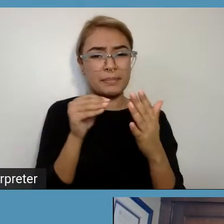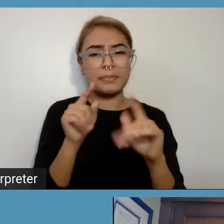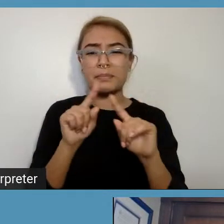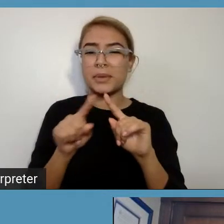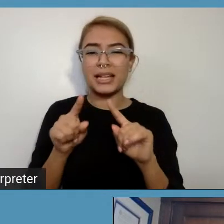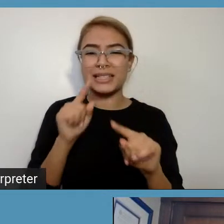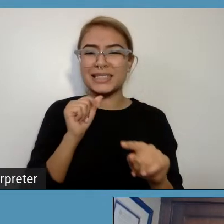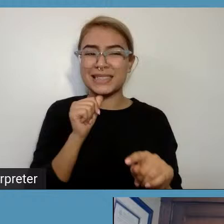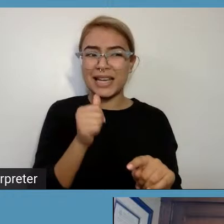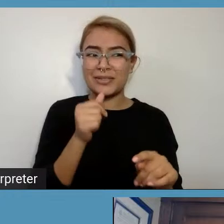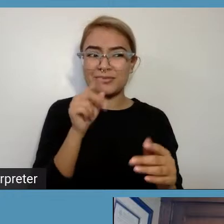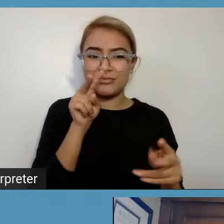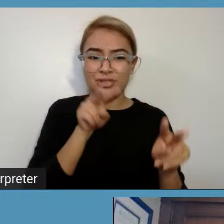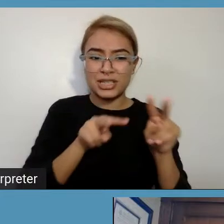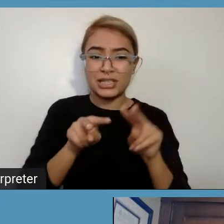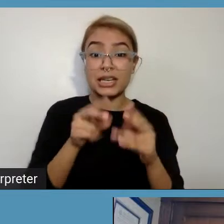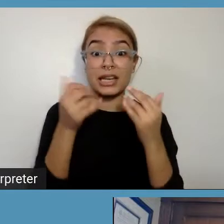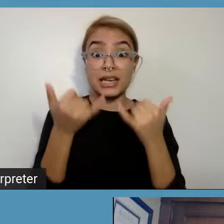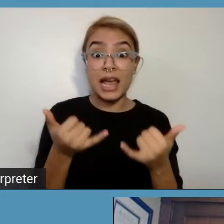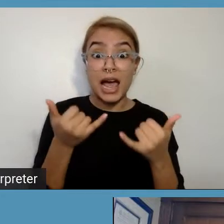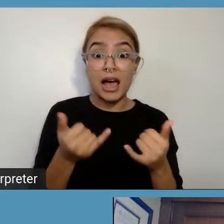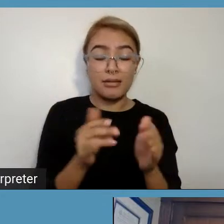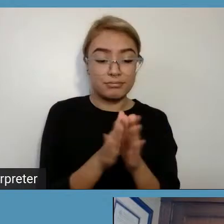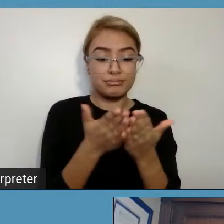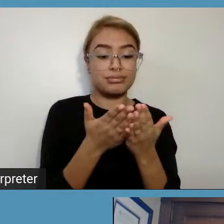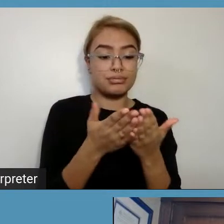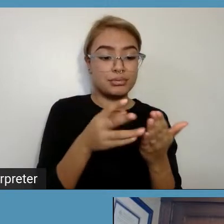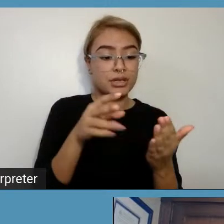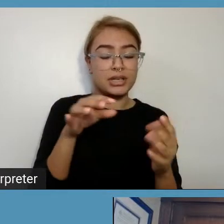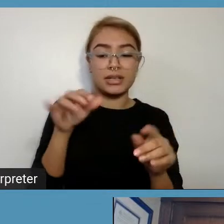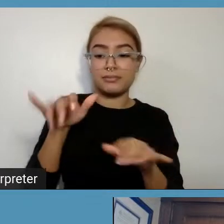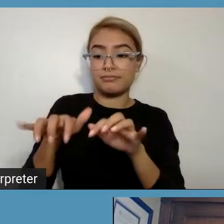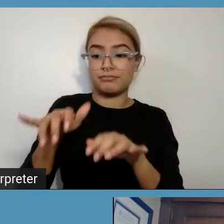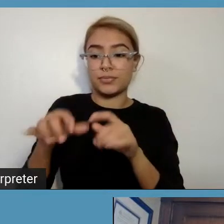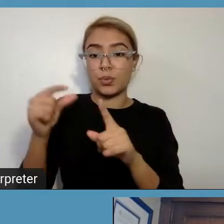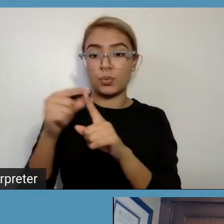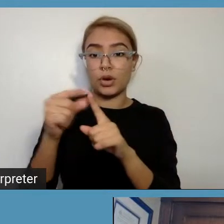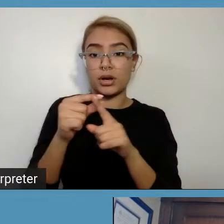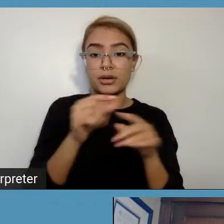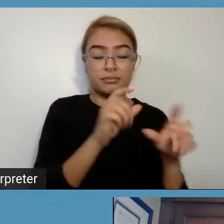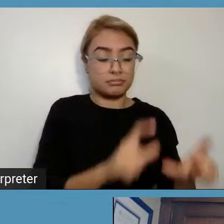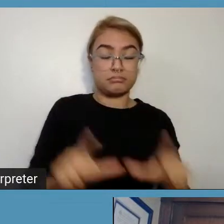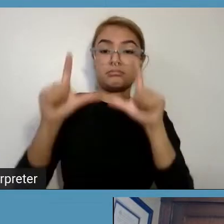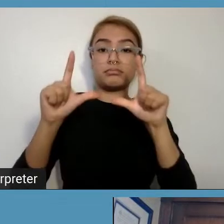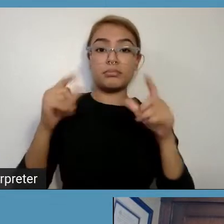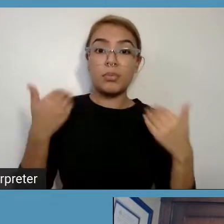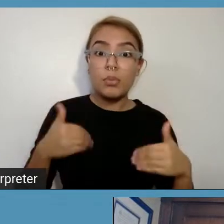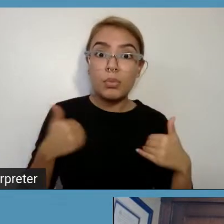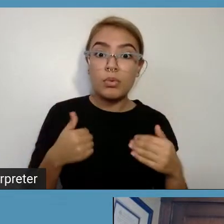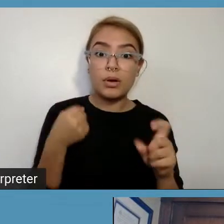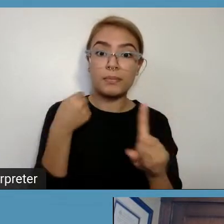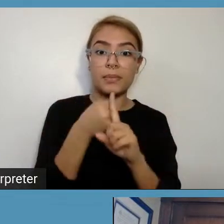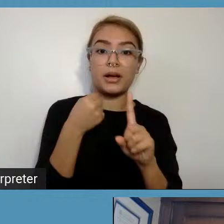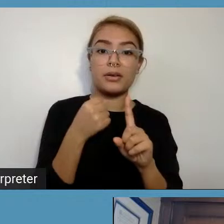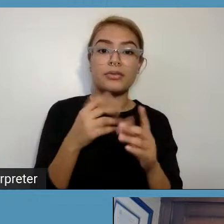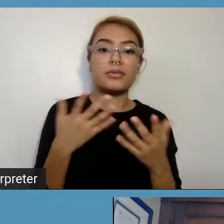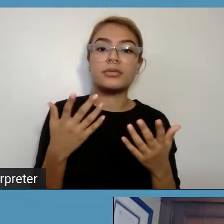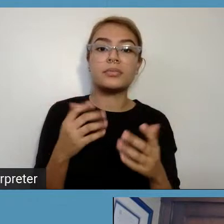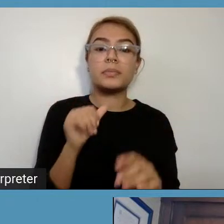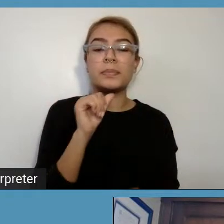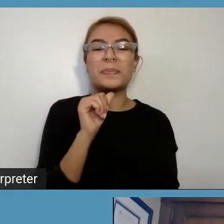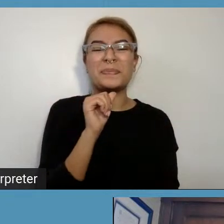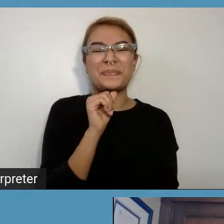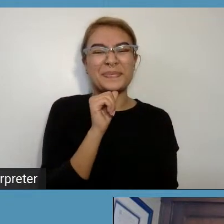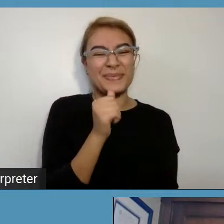scan in a book and type in the word Timpanogos, and we see all the times this tribe is mentioned, in a book, that's really powerful. But that's actually a really new